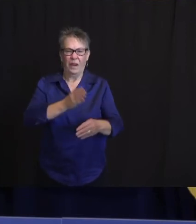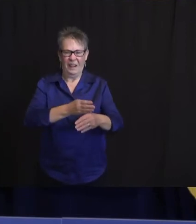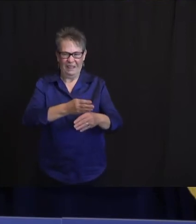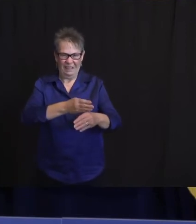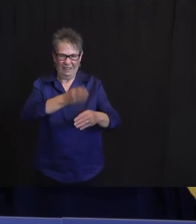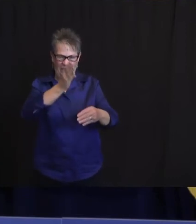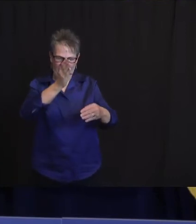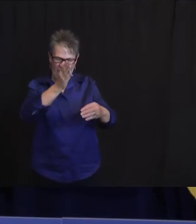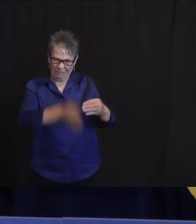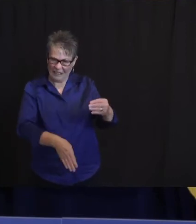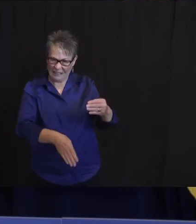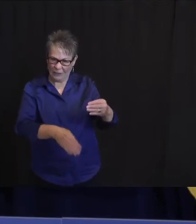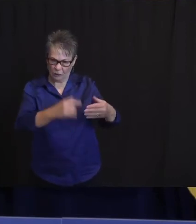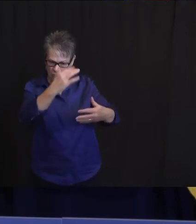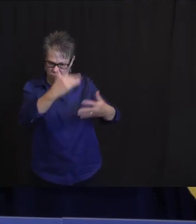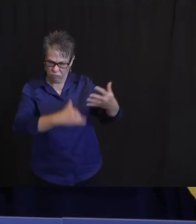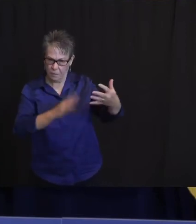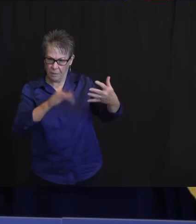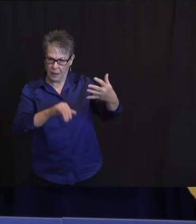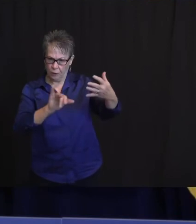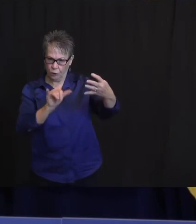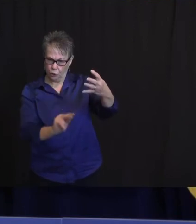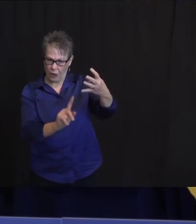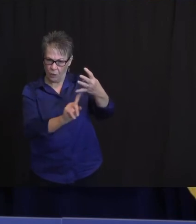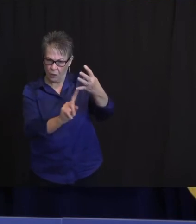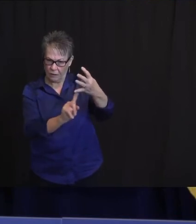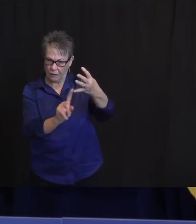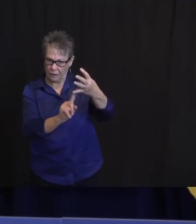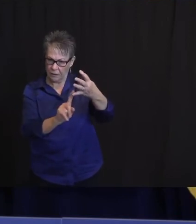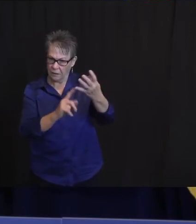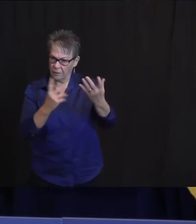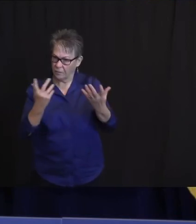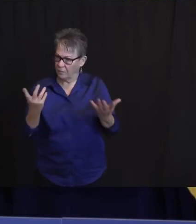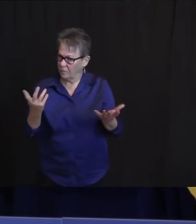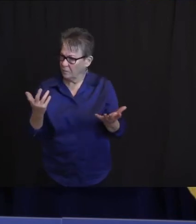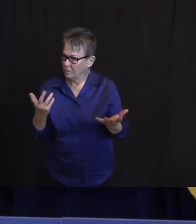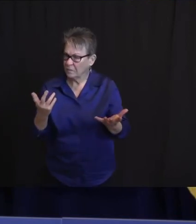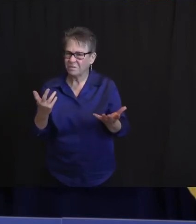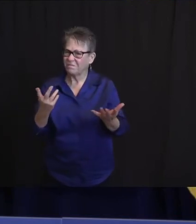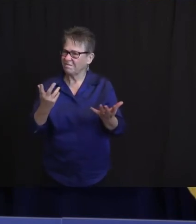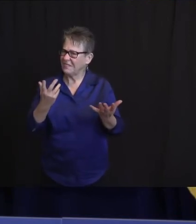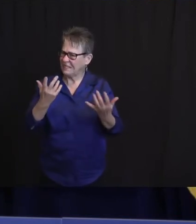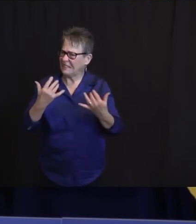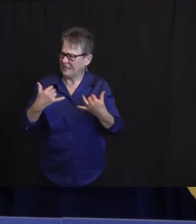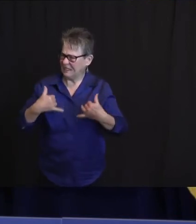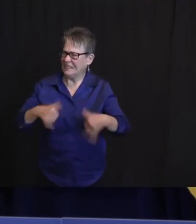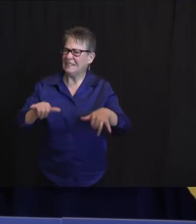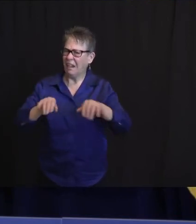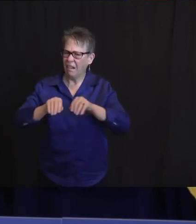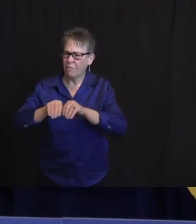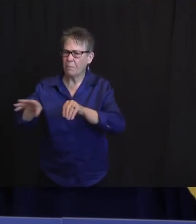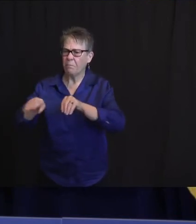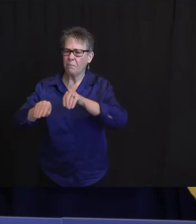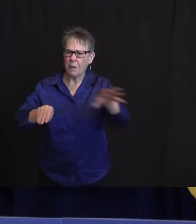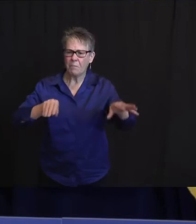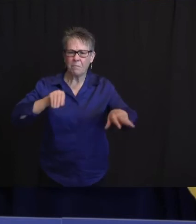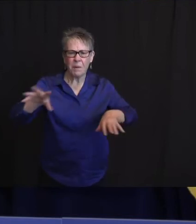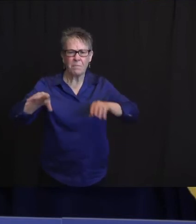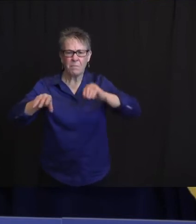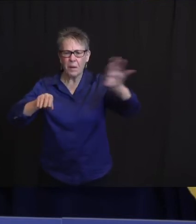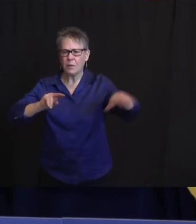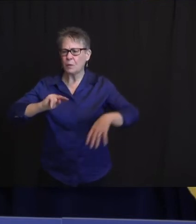Outbreaks among these vulnerable populations continues to be a challenge, both nationally and in New Jersey. As I have